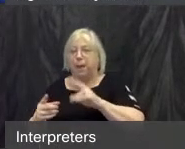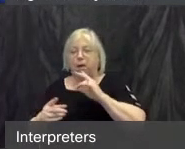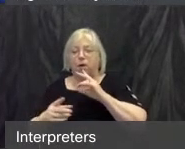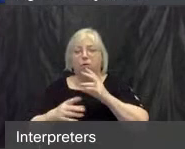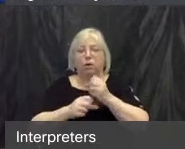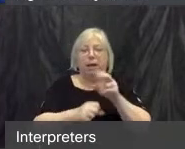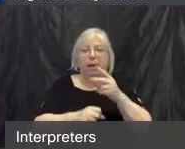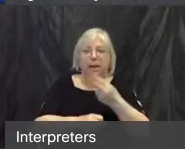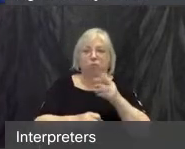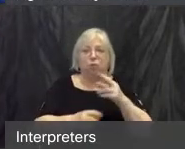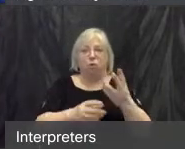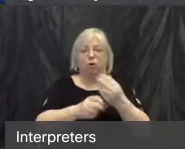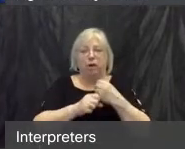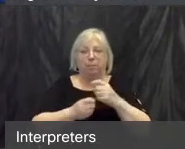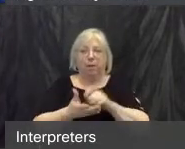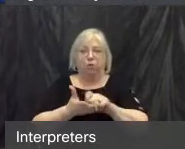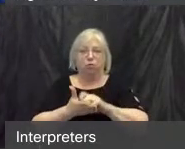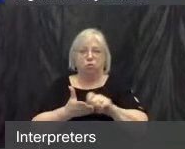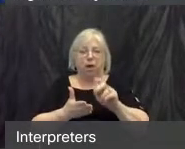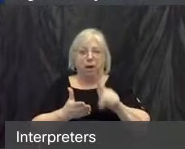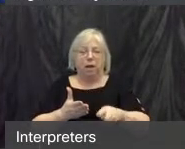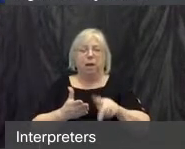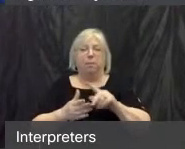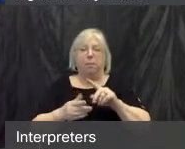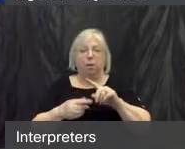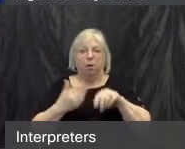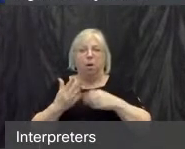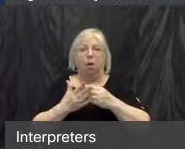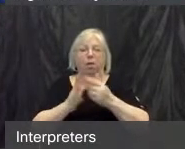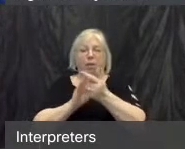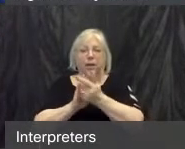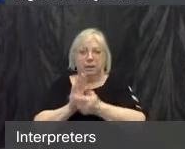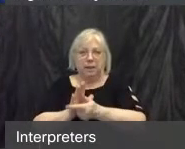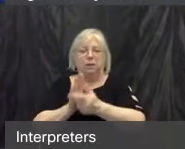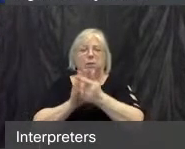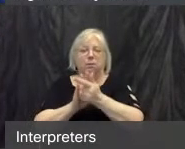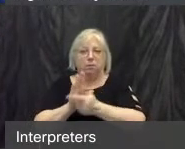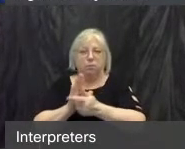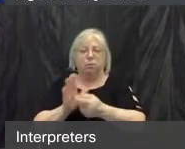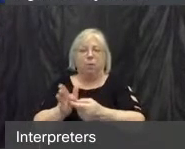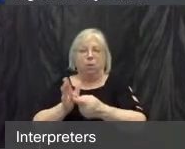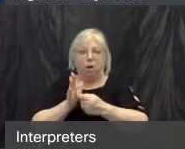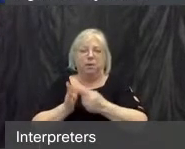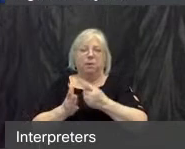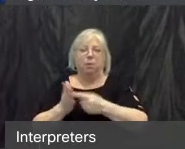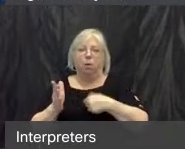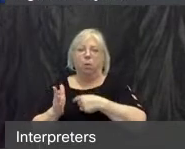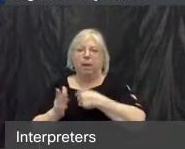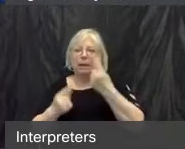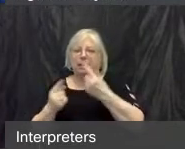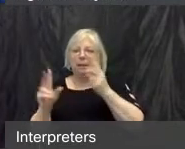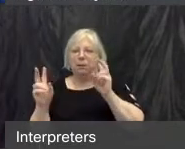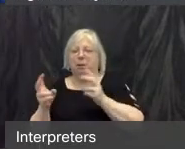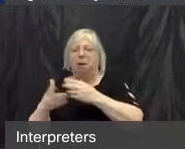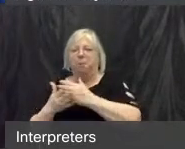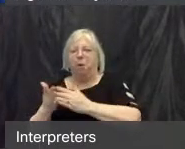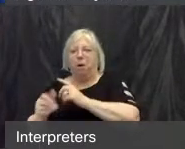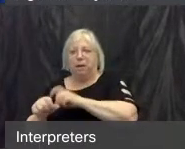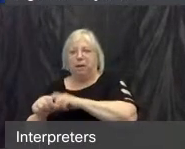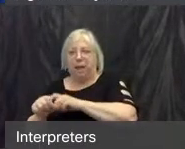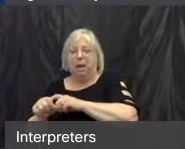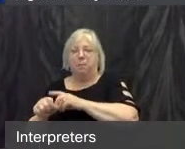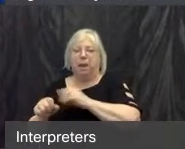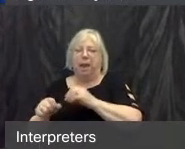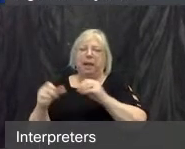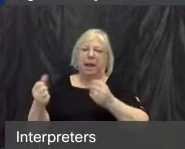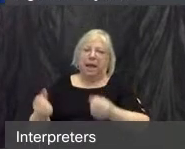give me the write-up on all the legalities of what we consider part-time and at what point, how many